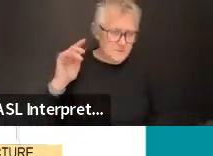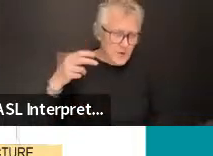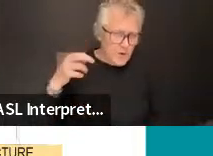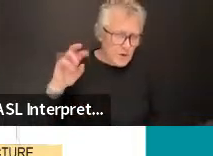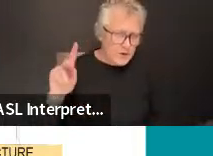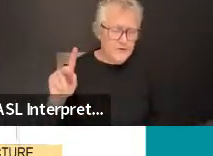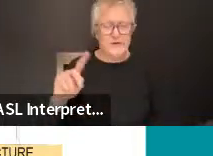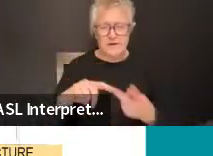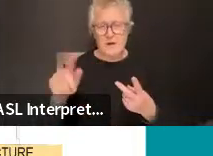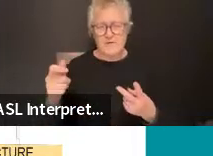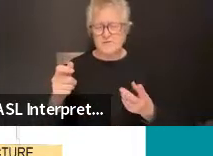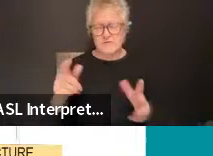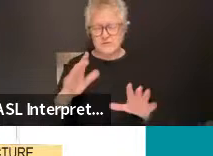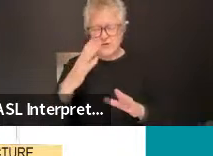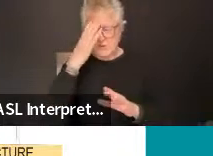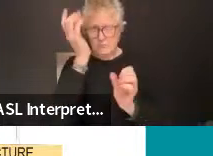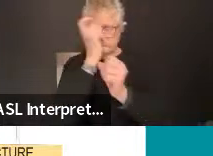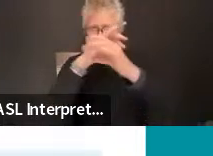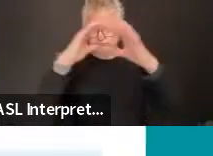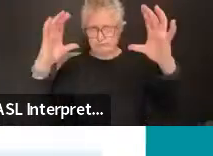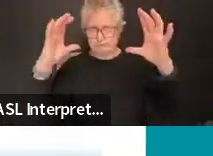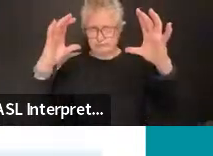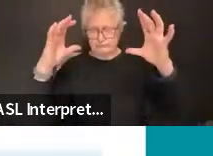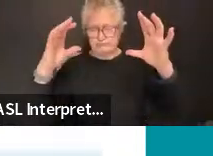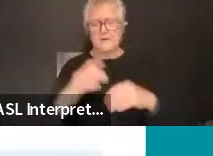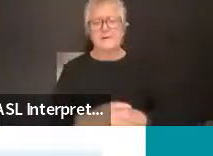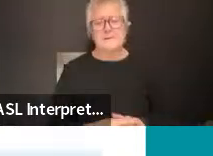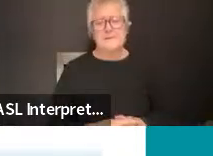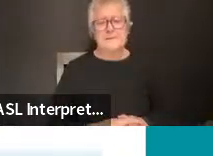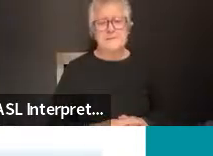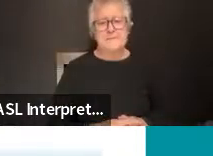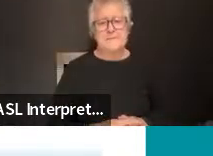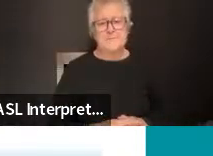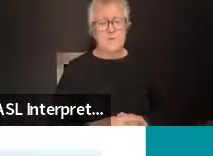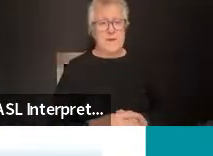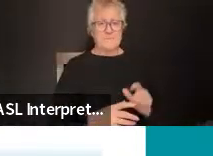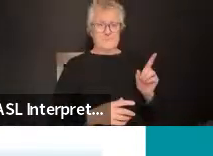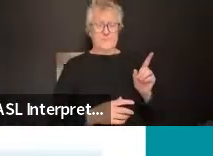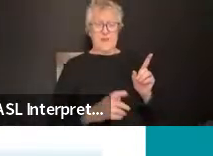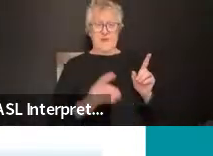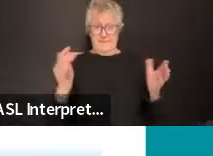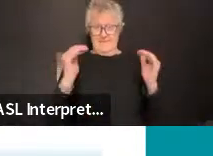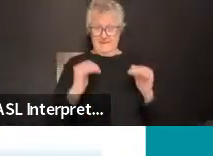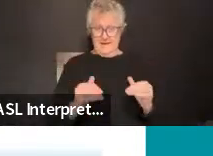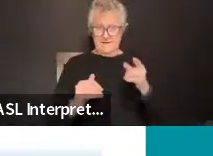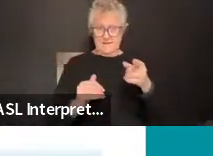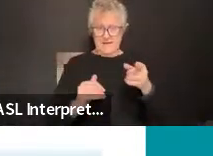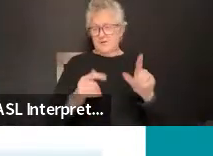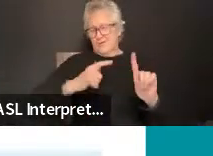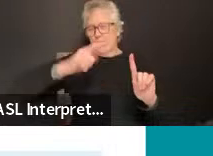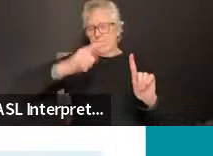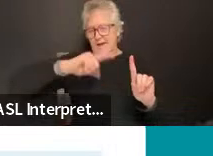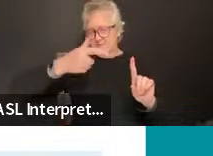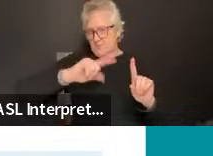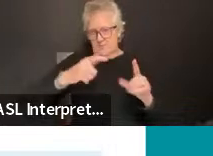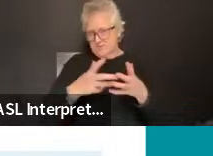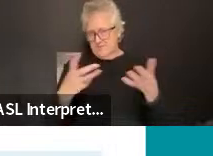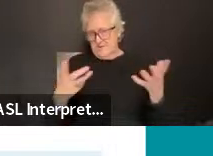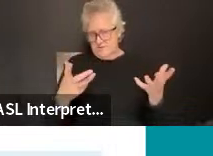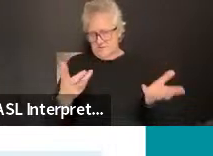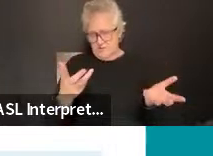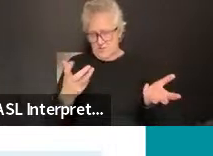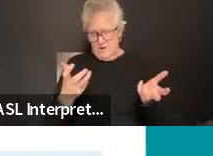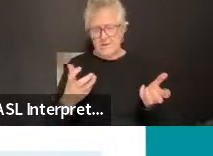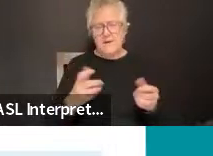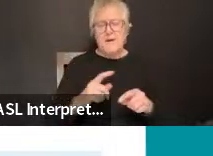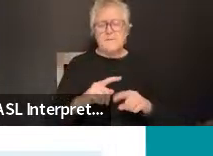Thanks. And then the next slide, and we can go back and forth as much as possible. In some ways, this having seen the